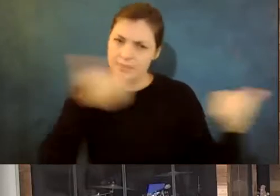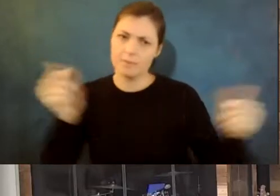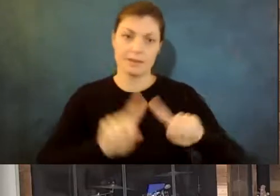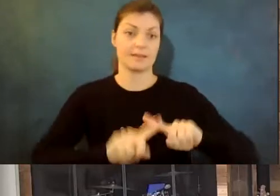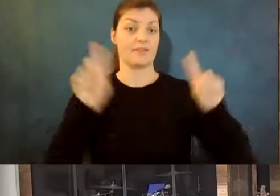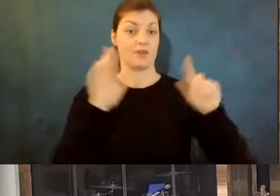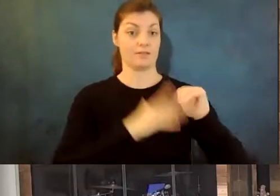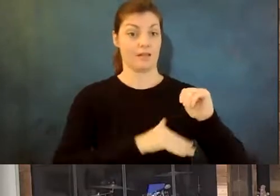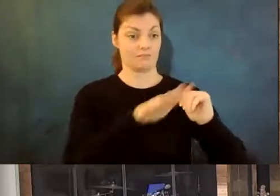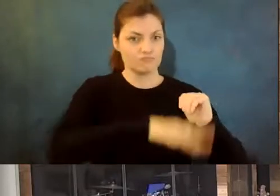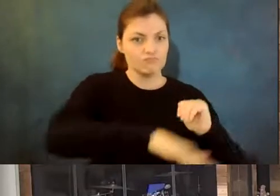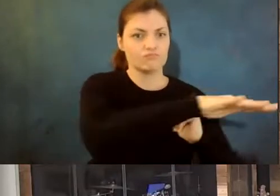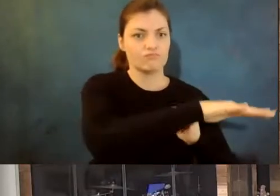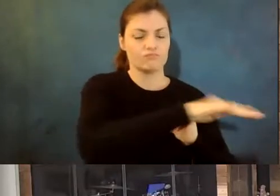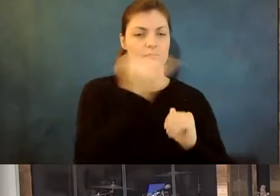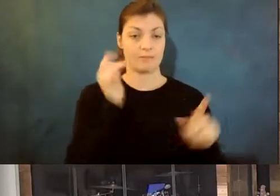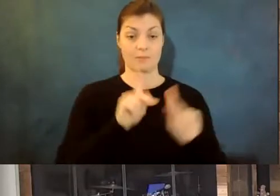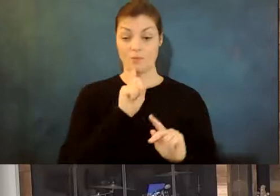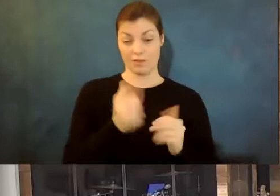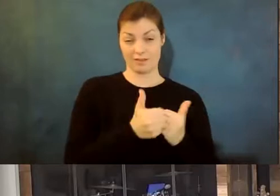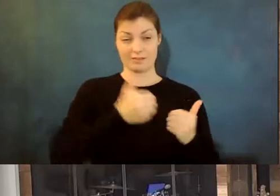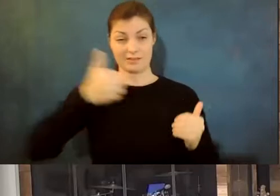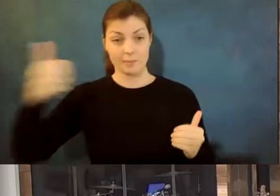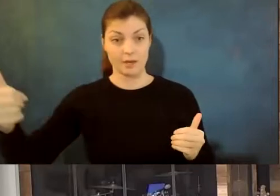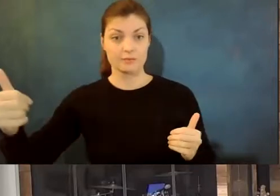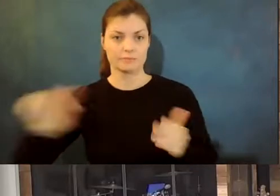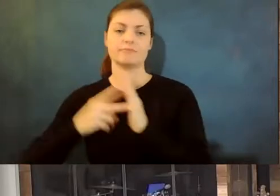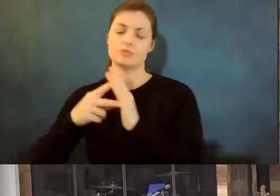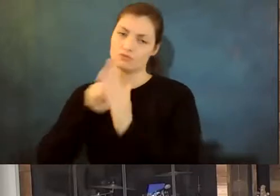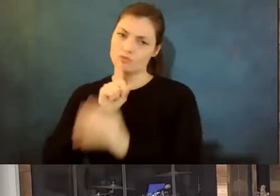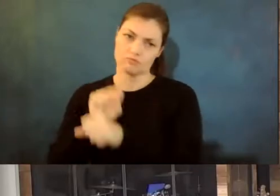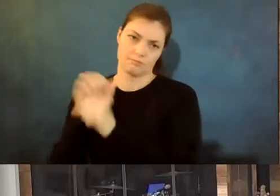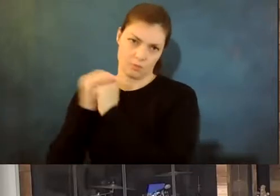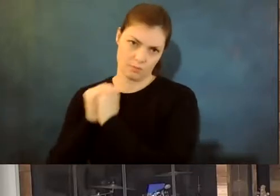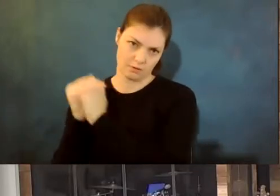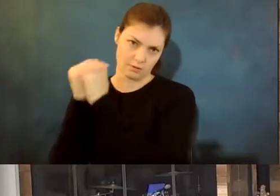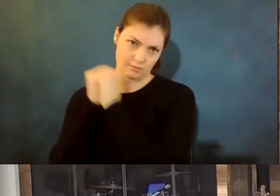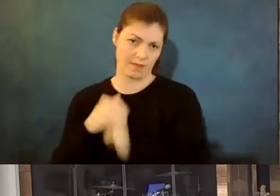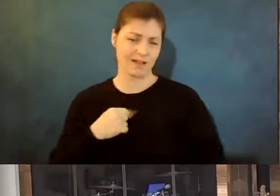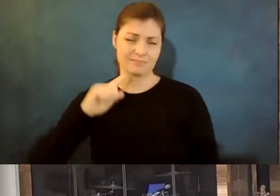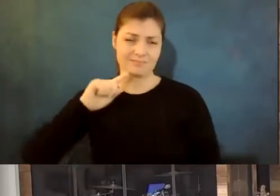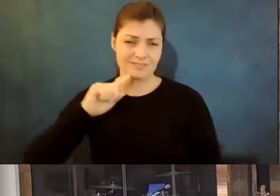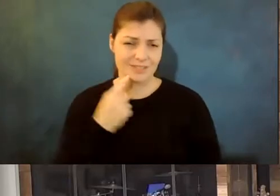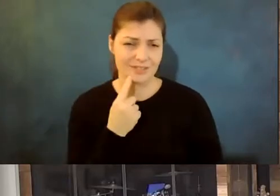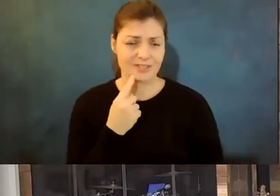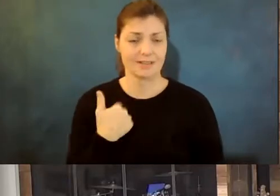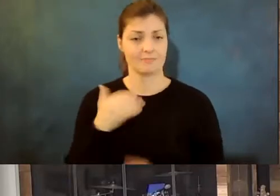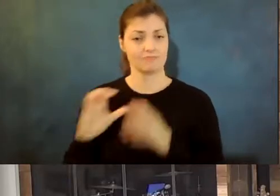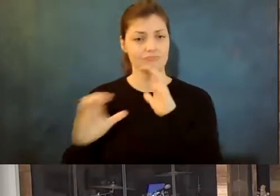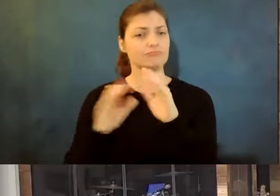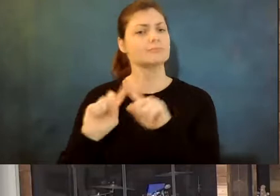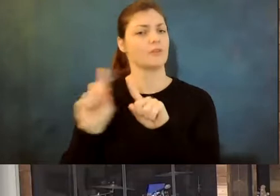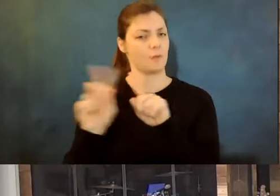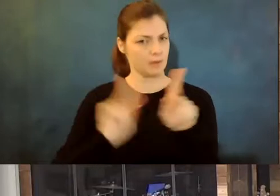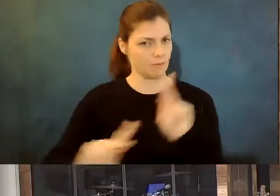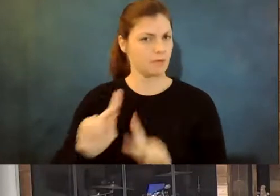because those people that are set apart are those who are truly worshiping. I take that very seriously. I've had conversations with different people over the